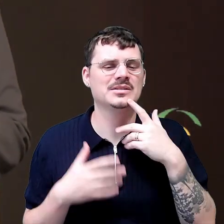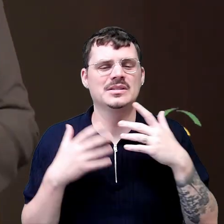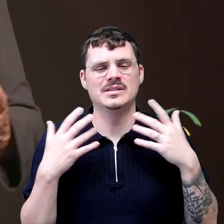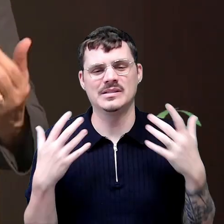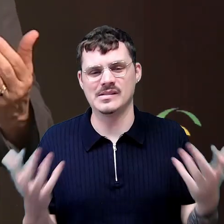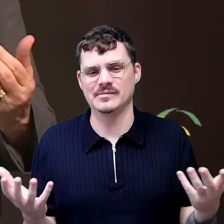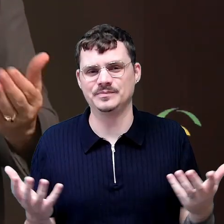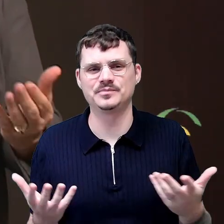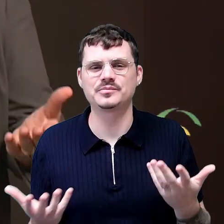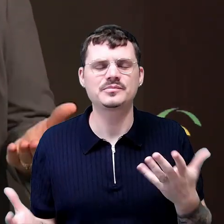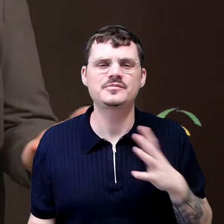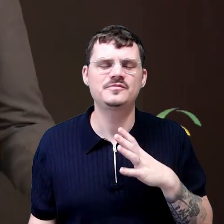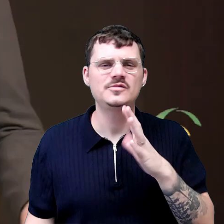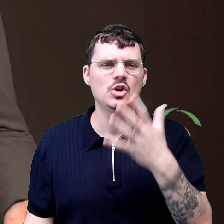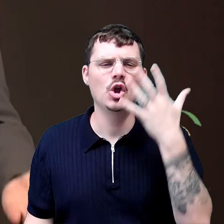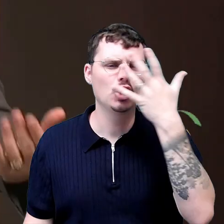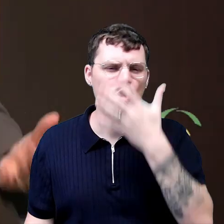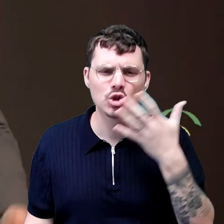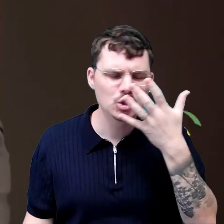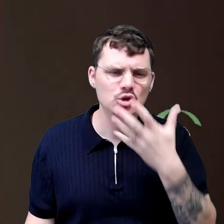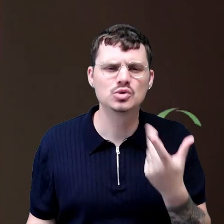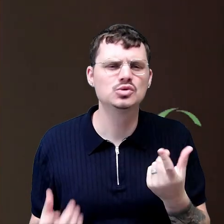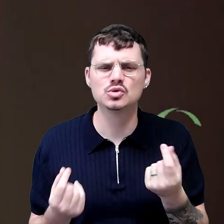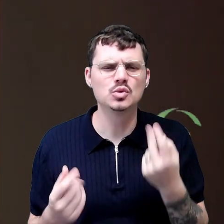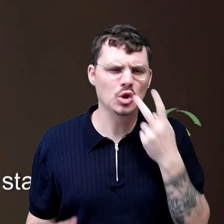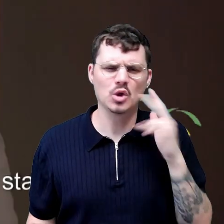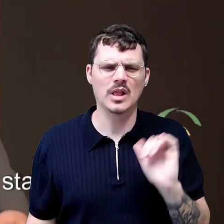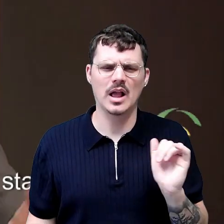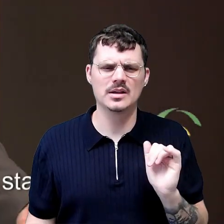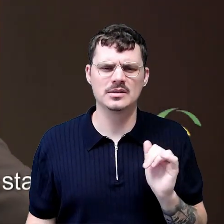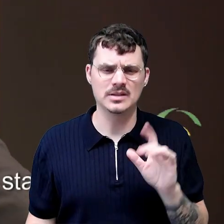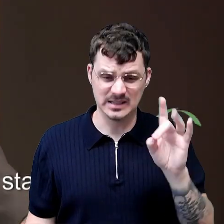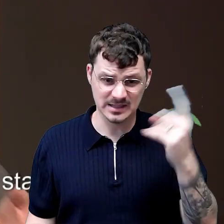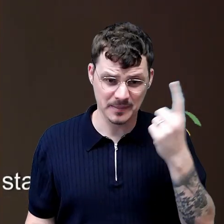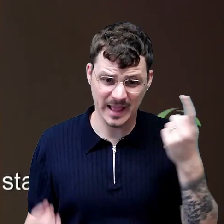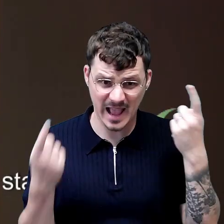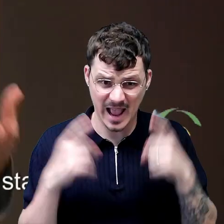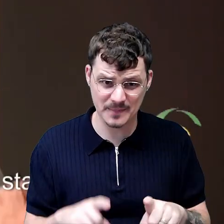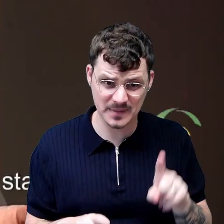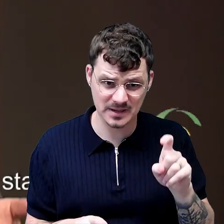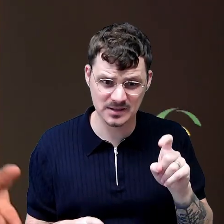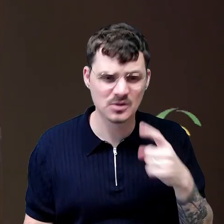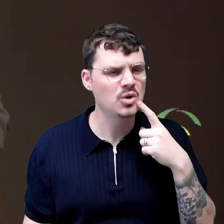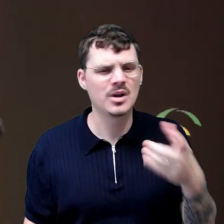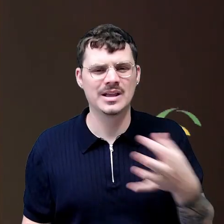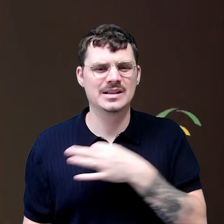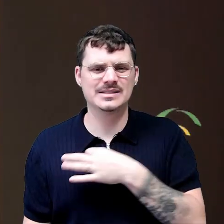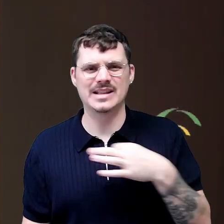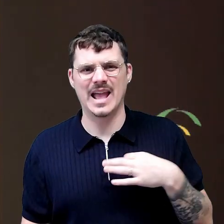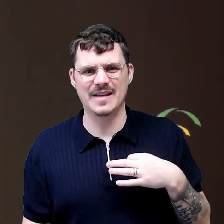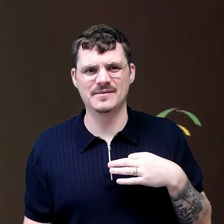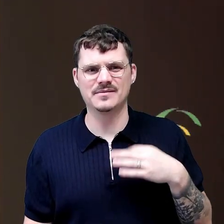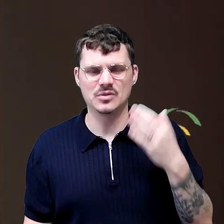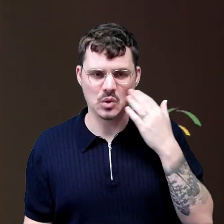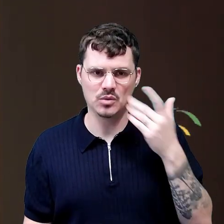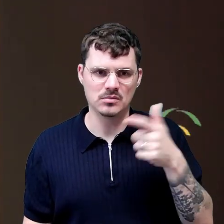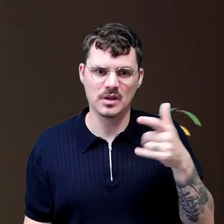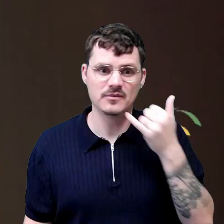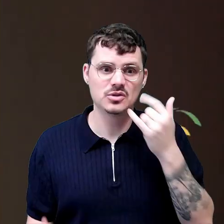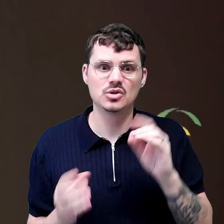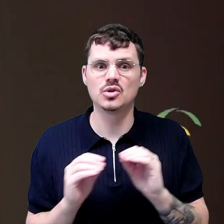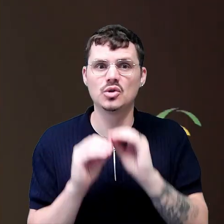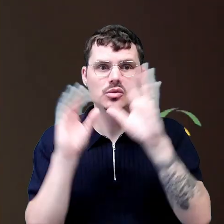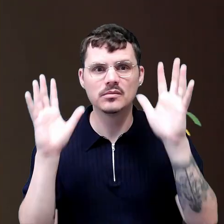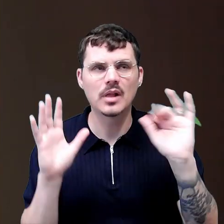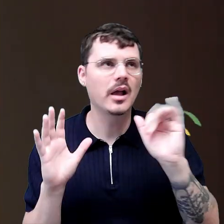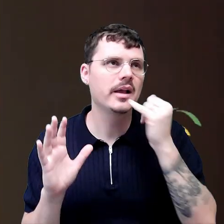well, what's he look like? What's going on? Did something happen? Well, these are good staff. If it was something obvious like, a